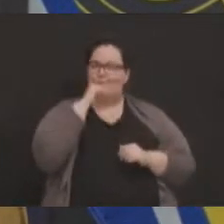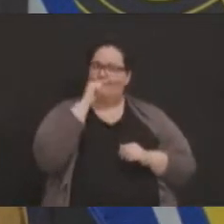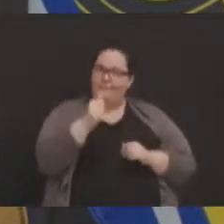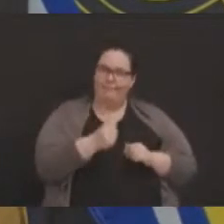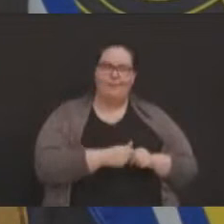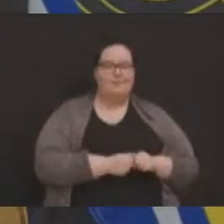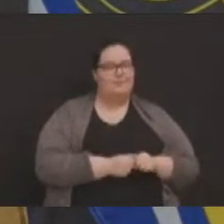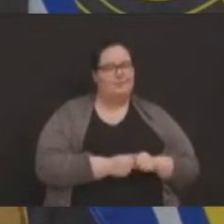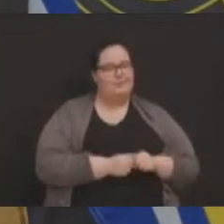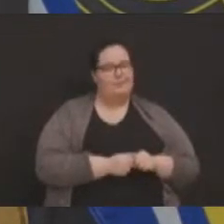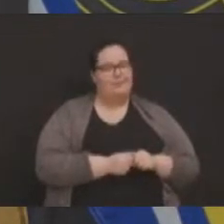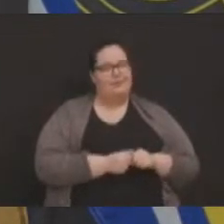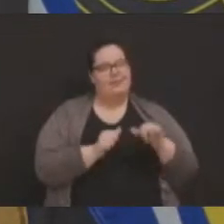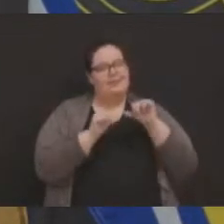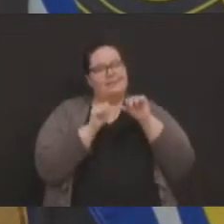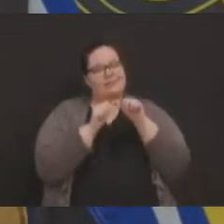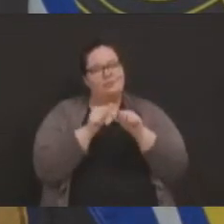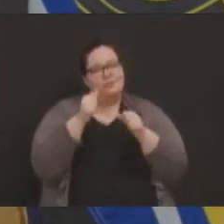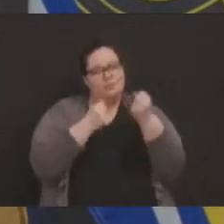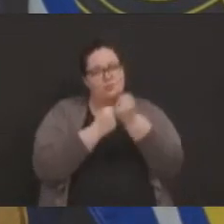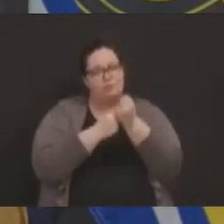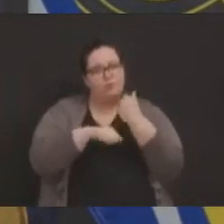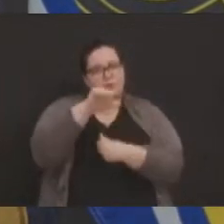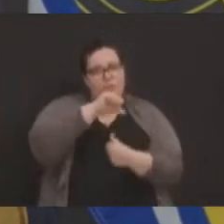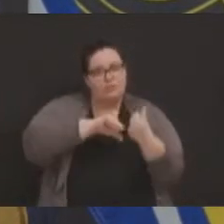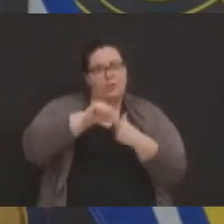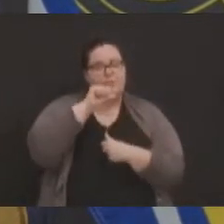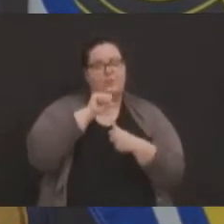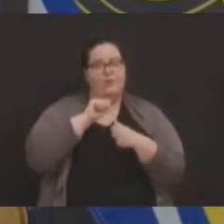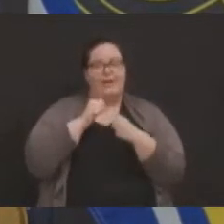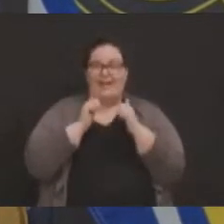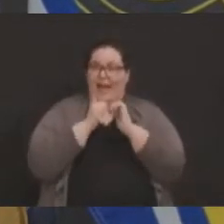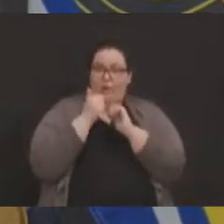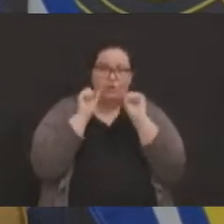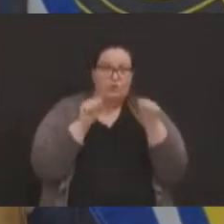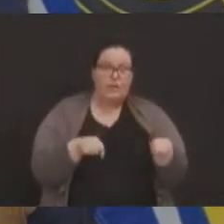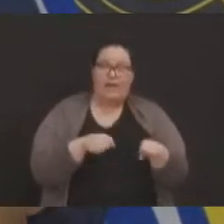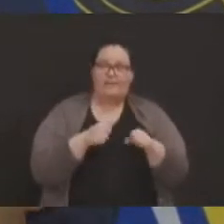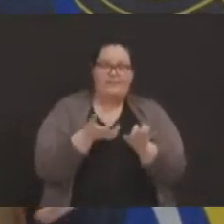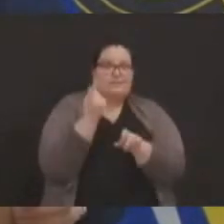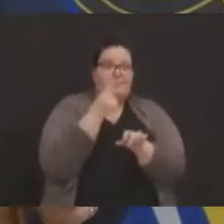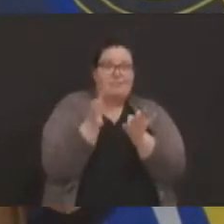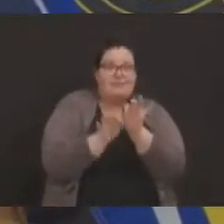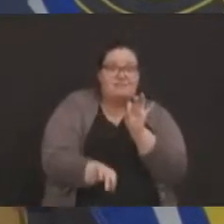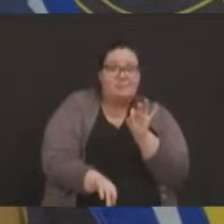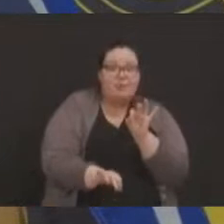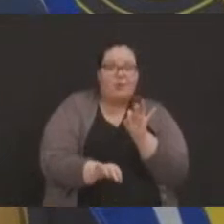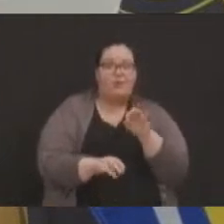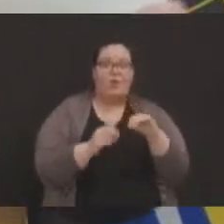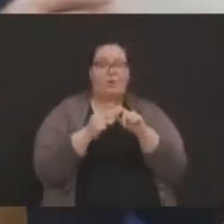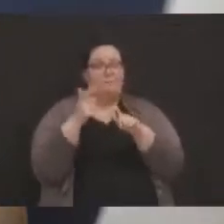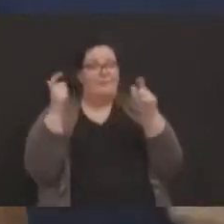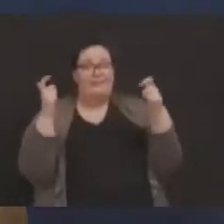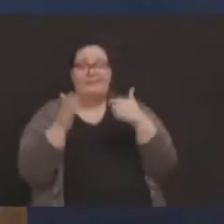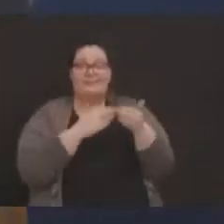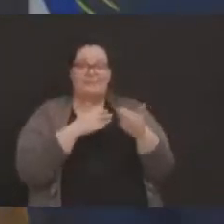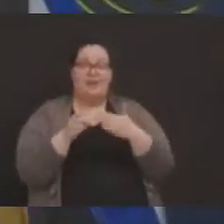challenging time stronger as people and a province. Thank you. Merci.